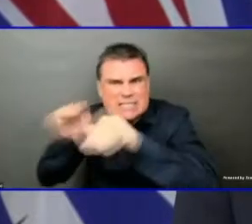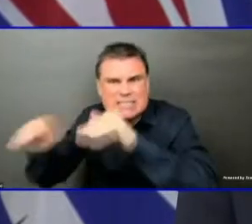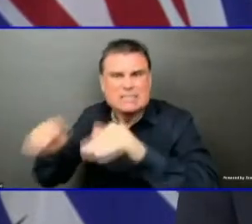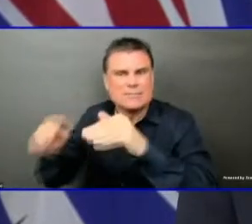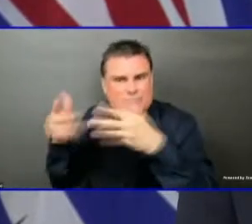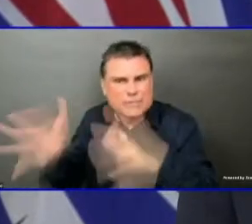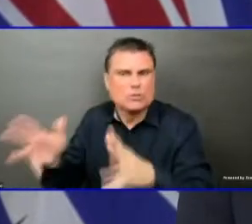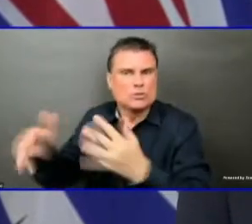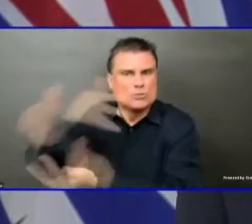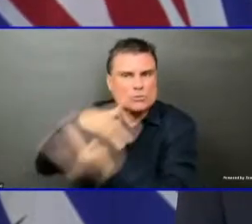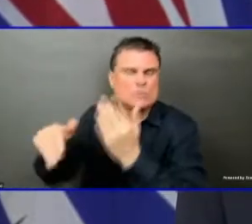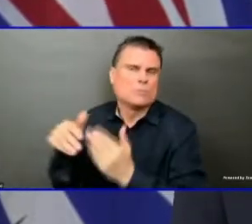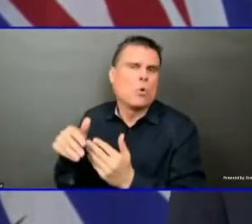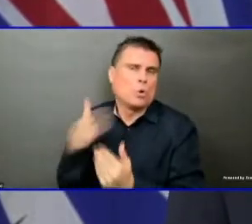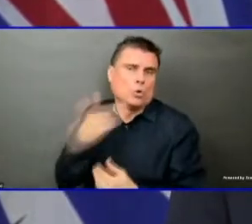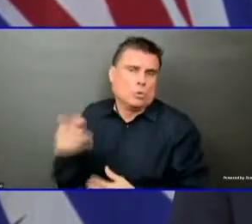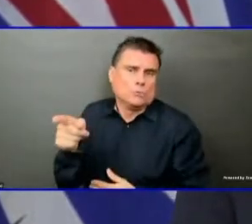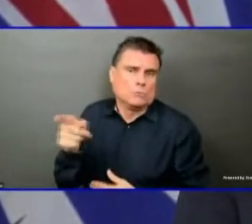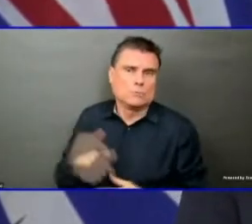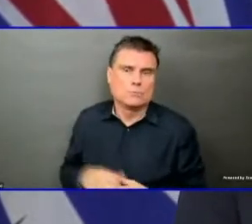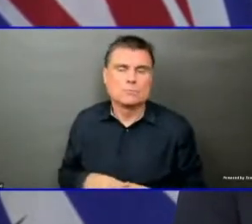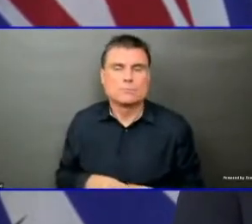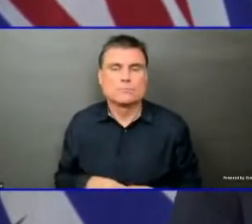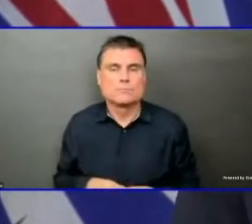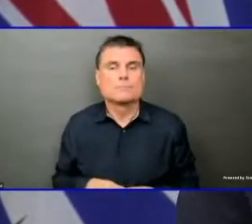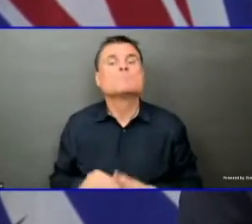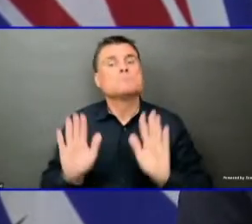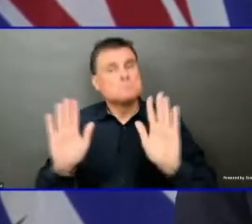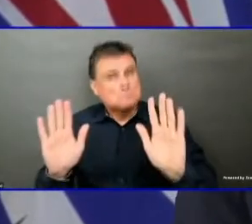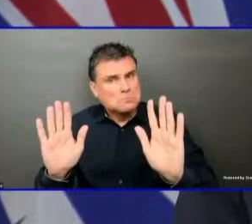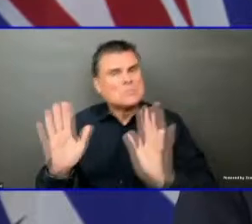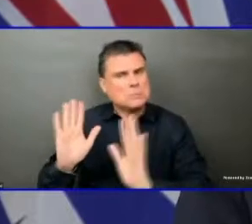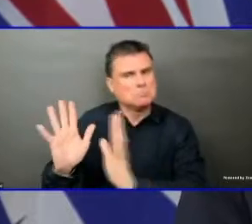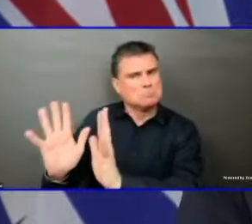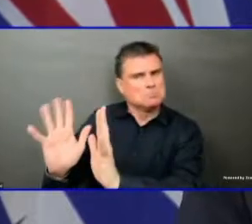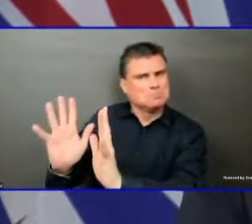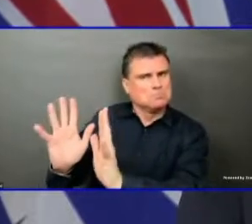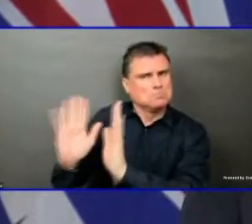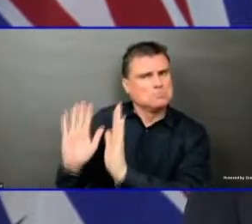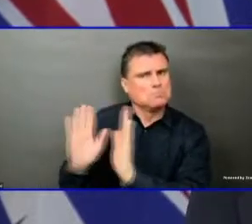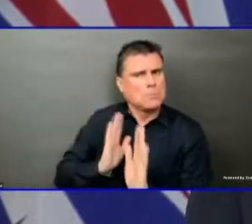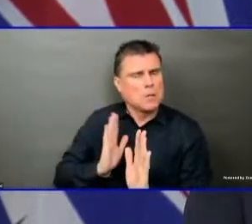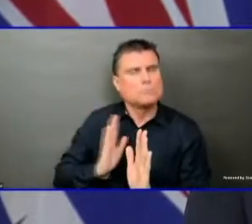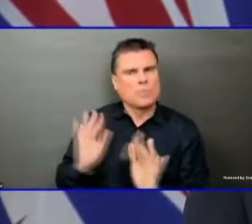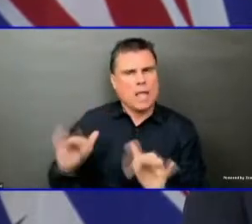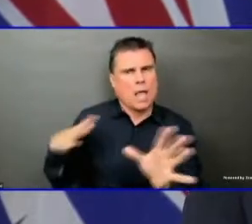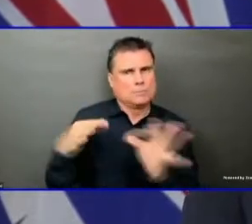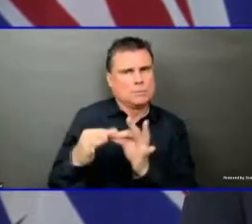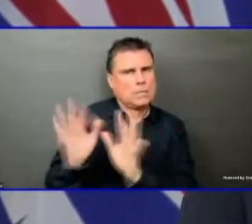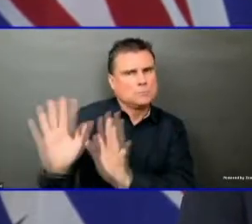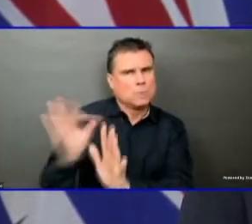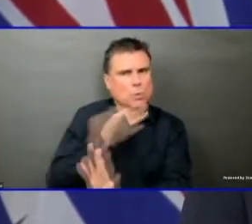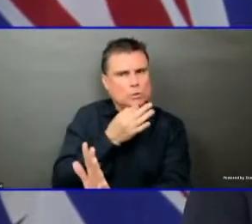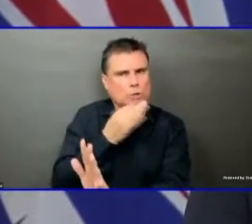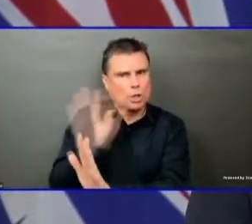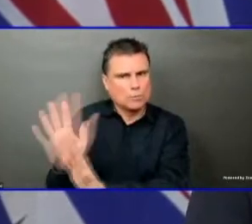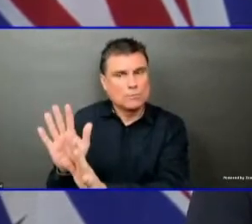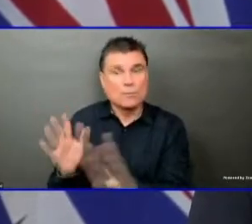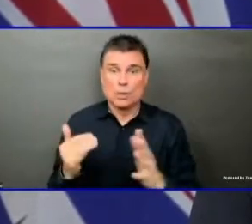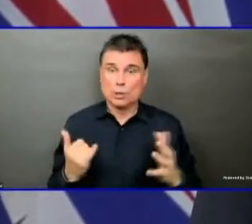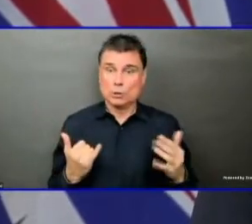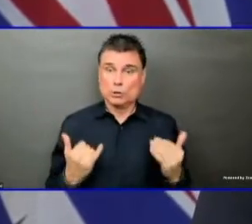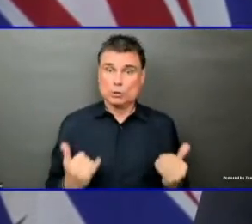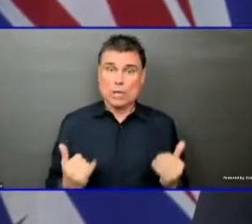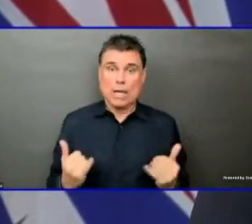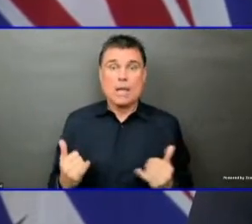so those are just a few updates, and just to say that today's modeling and data indicate that the hard work for each of us have made a